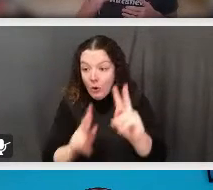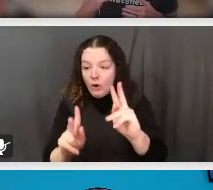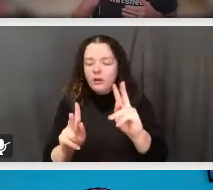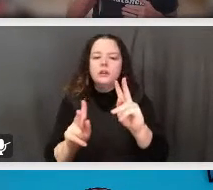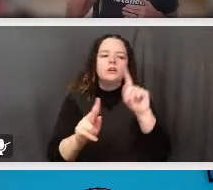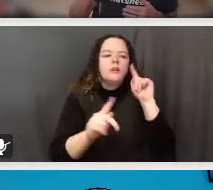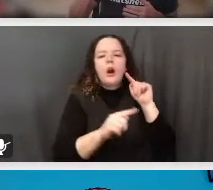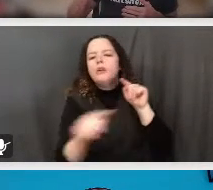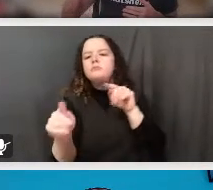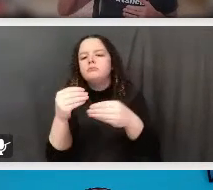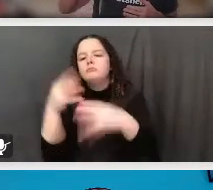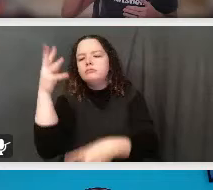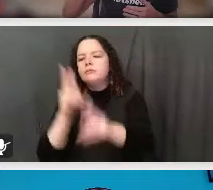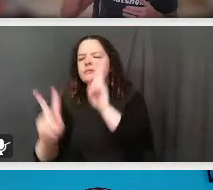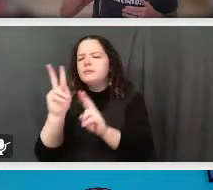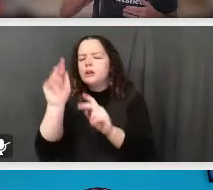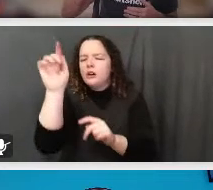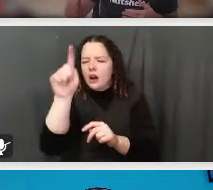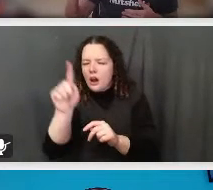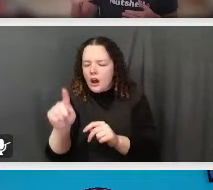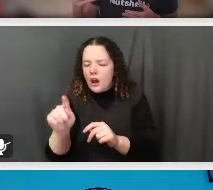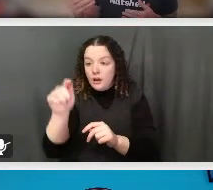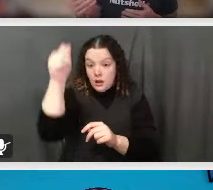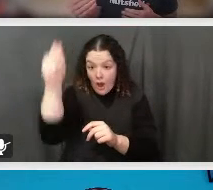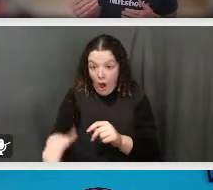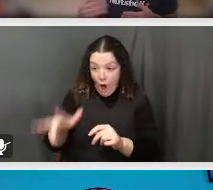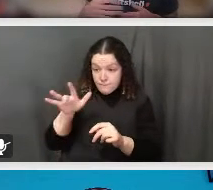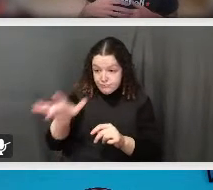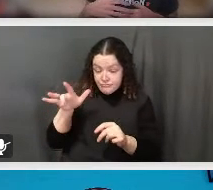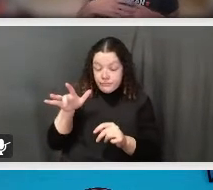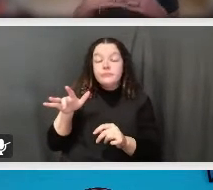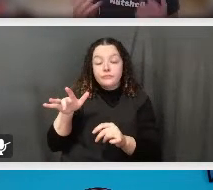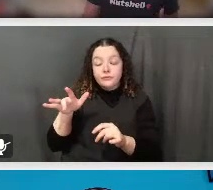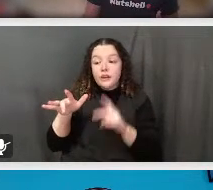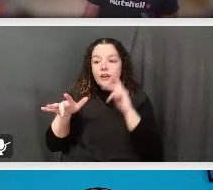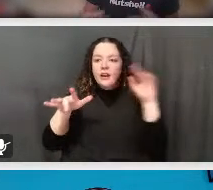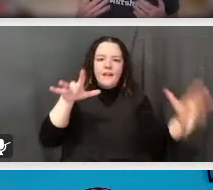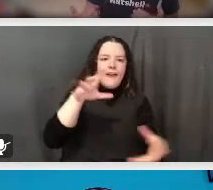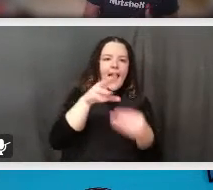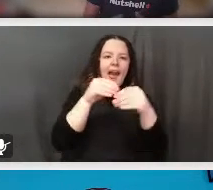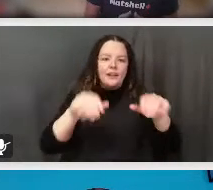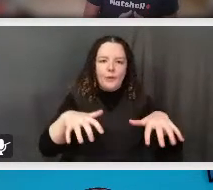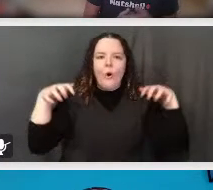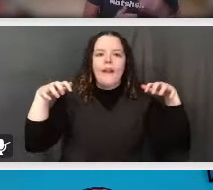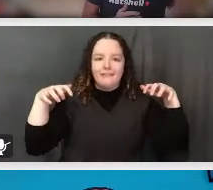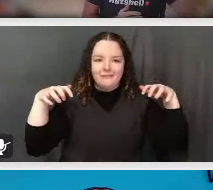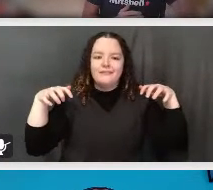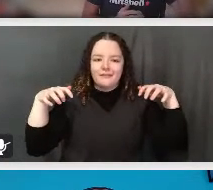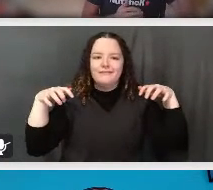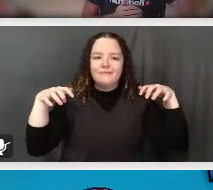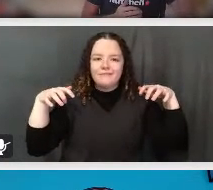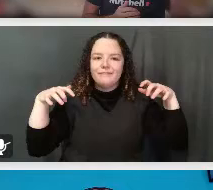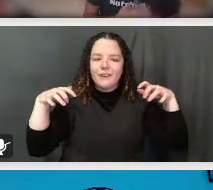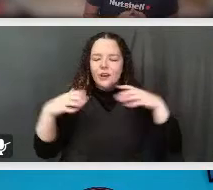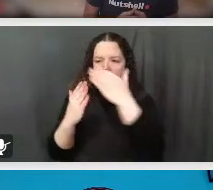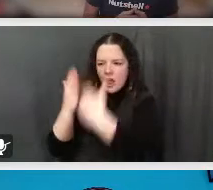people list, filter down, and then select all, and then add them to an audience or create an audience from that list there very,